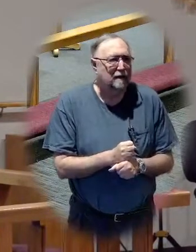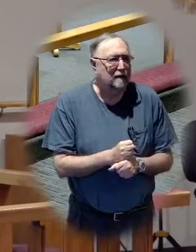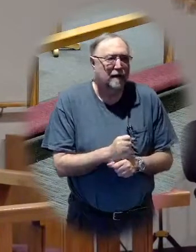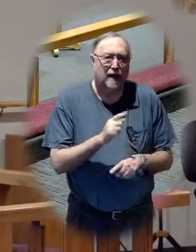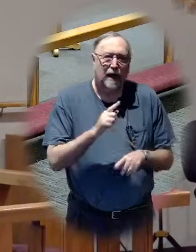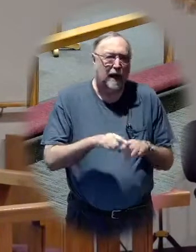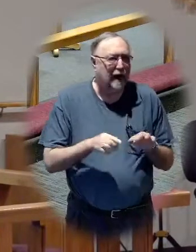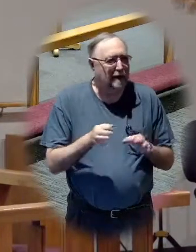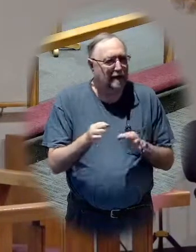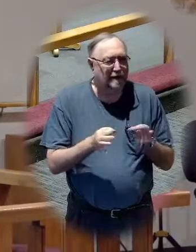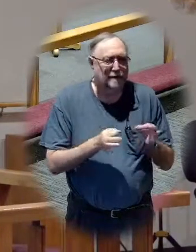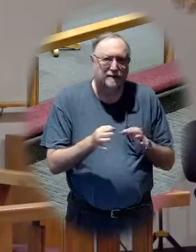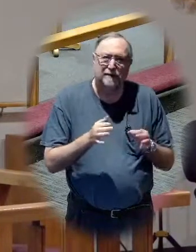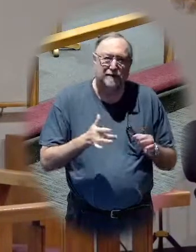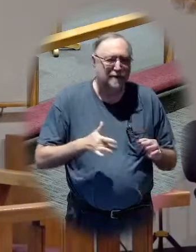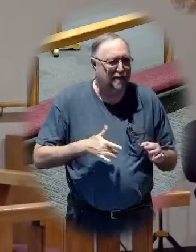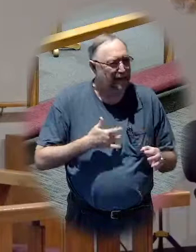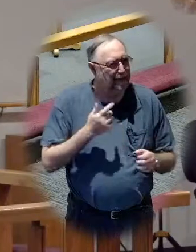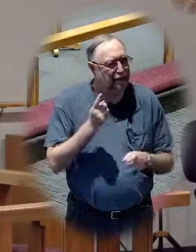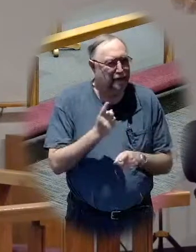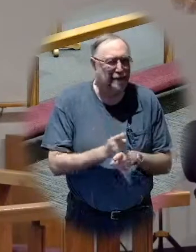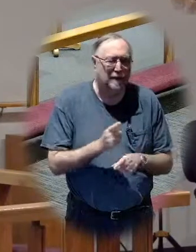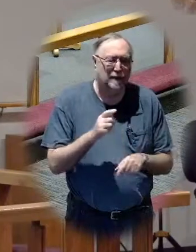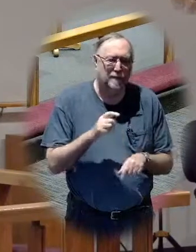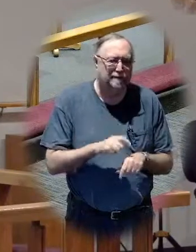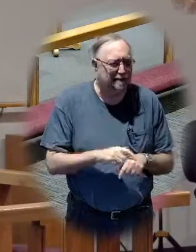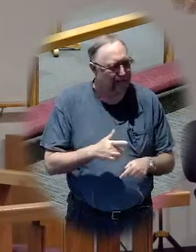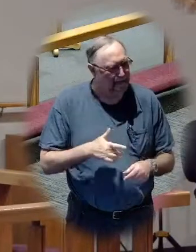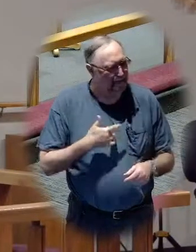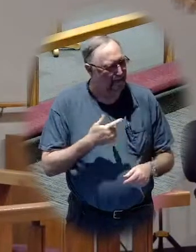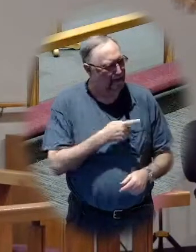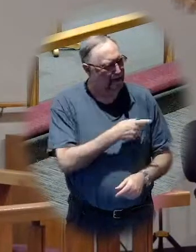explanation, but it just feels right, you know? You get that feeling?